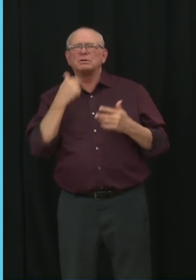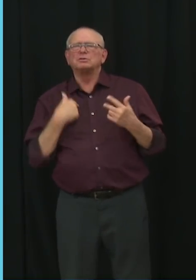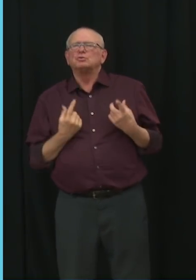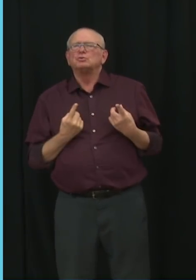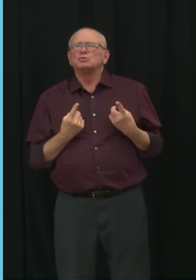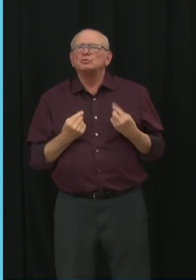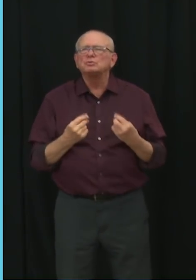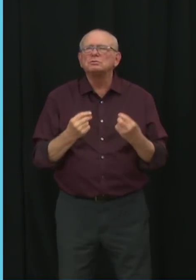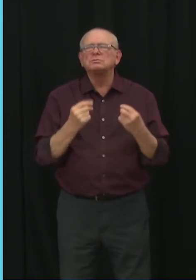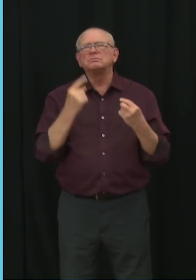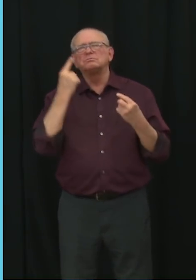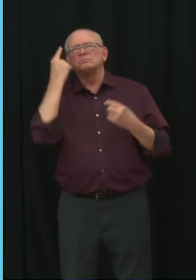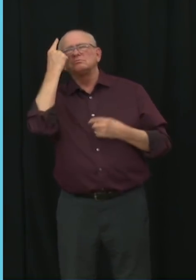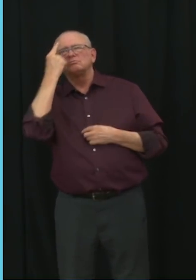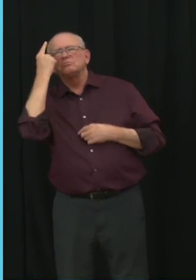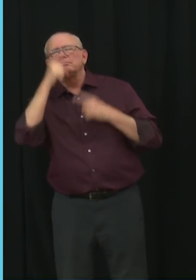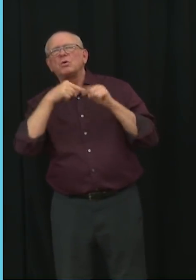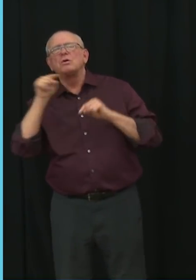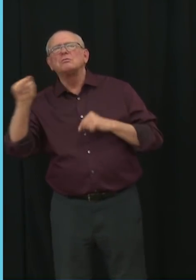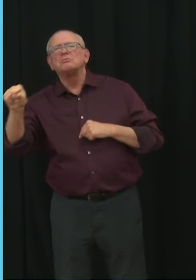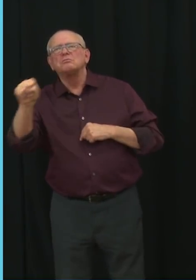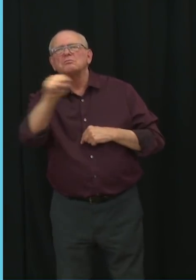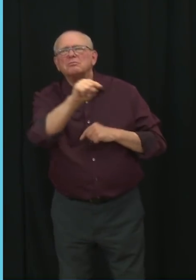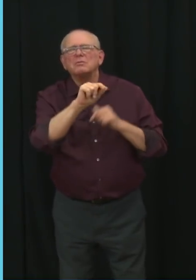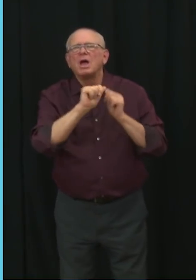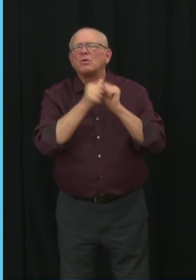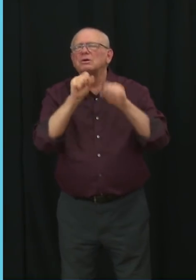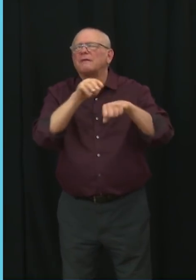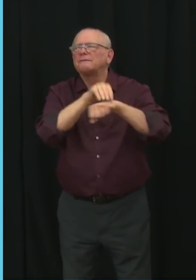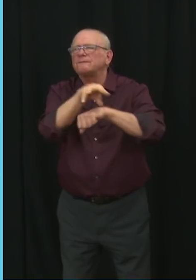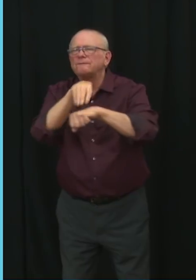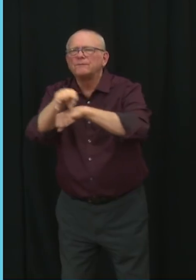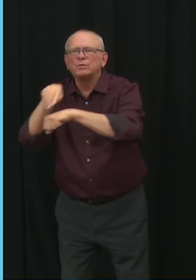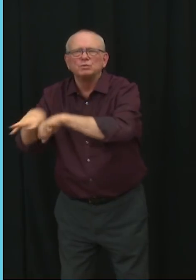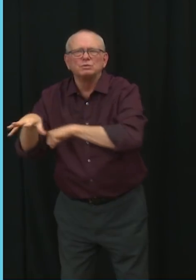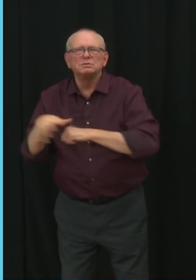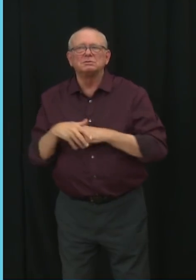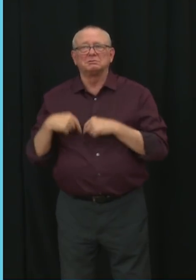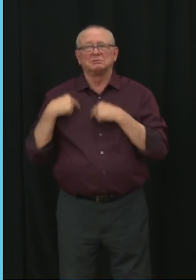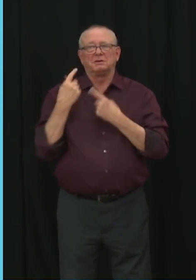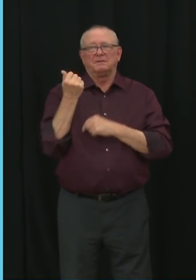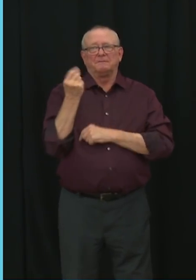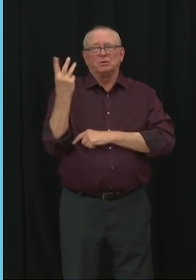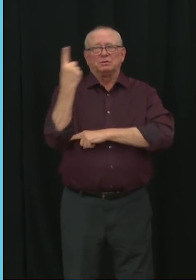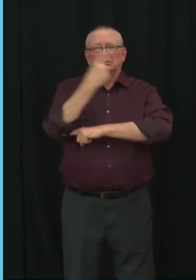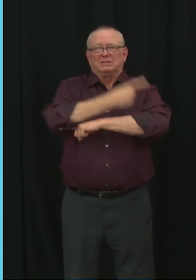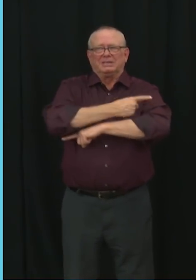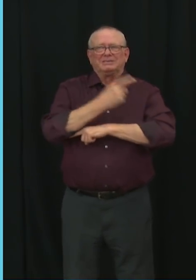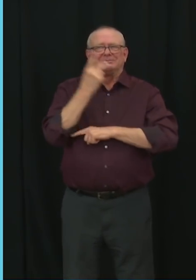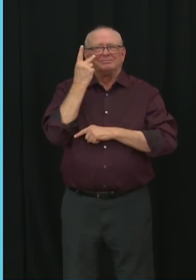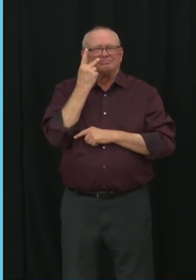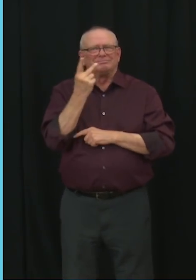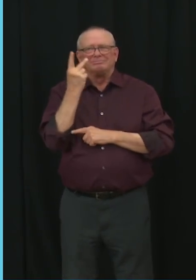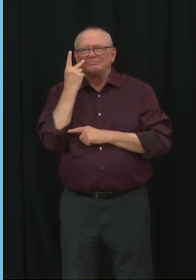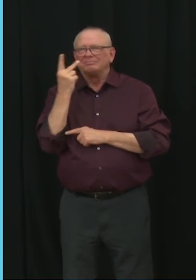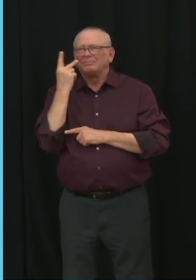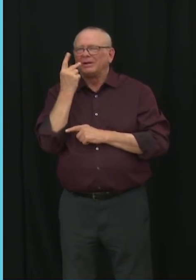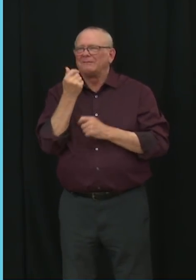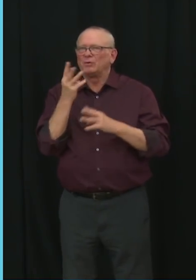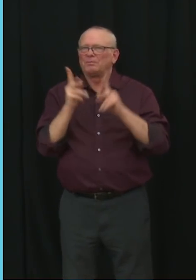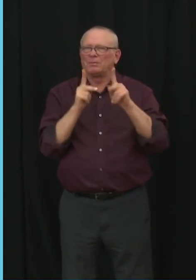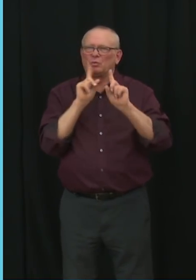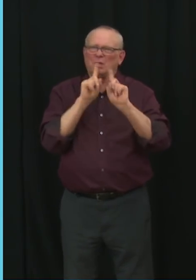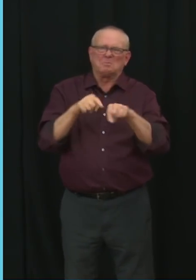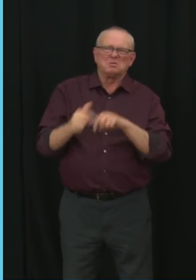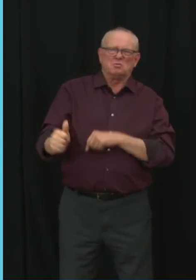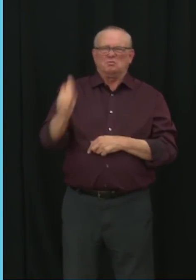the last few days, I have heard some reports of people refusing to wear masks in public settings. I want to remind Albertans that until we are in